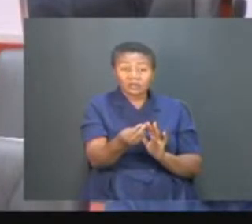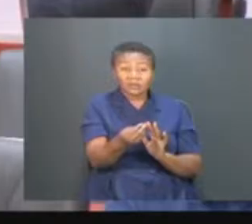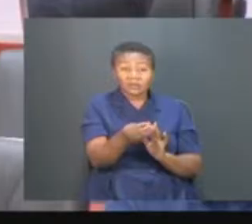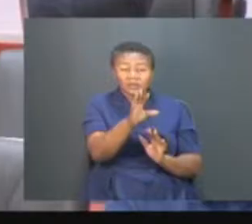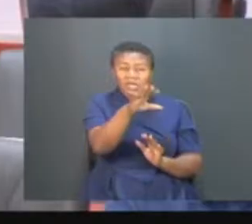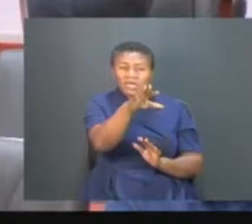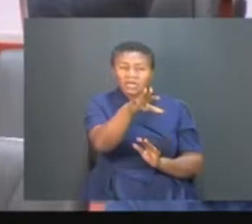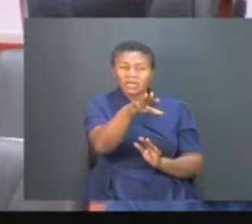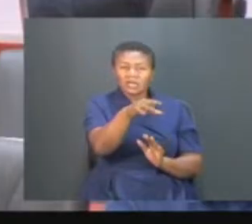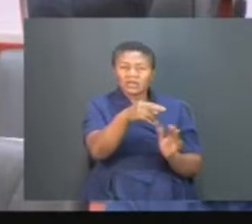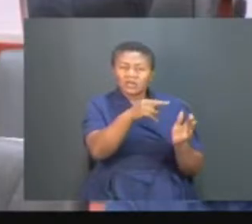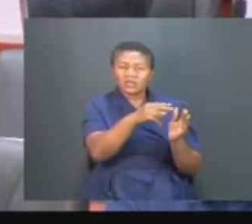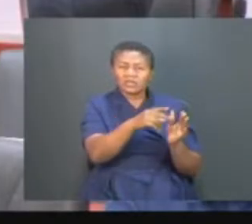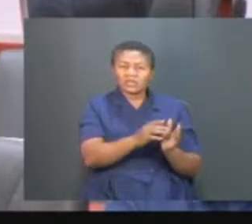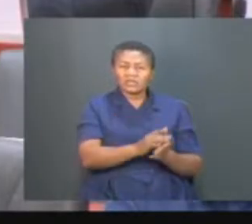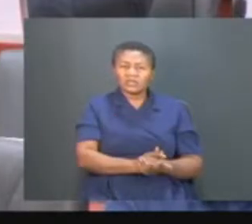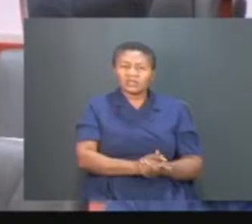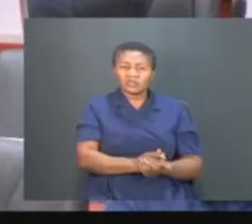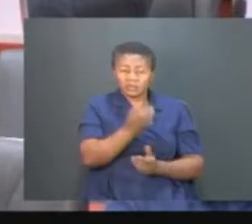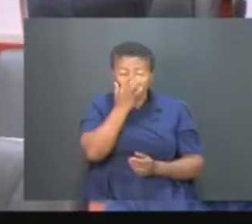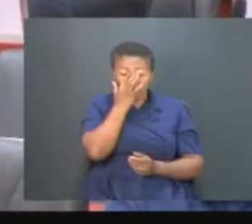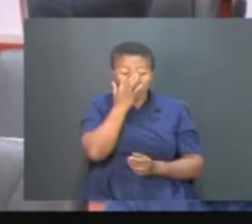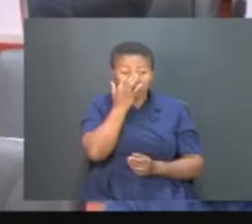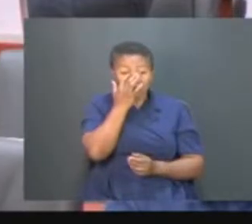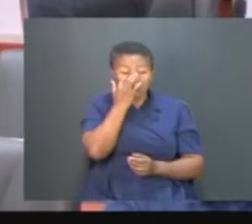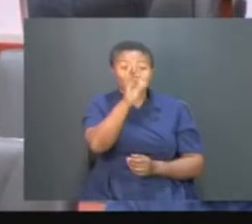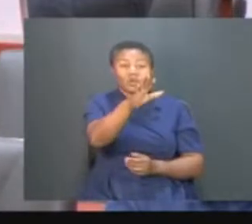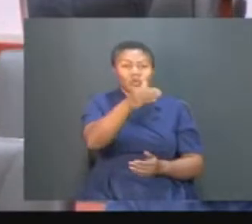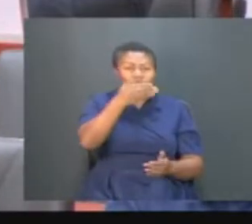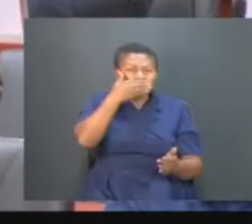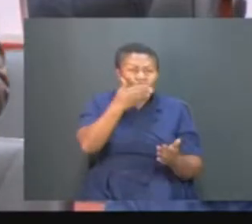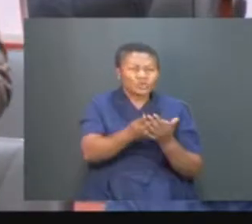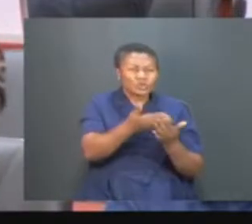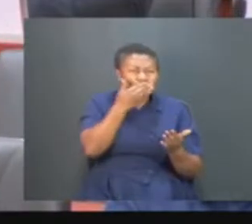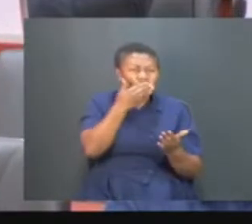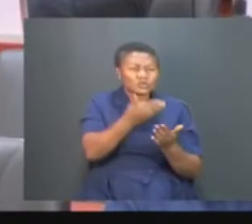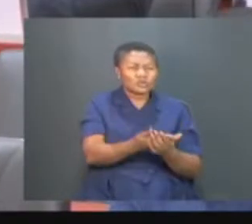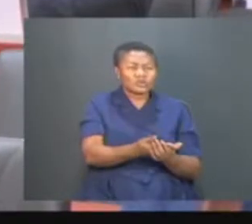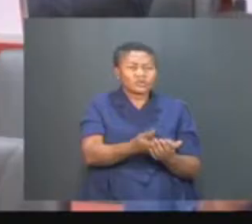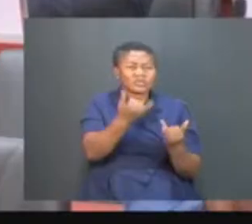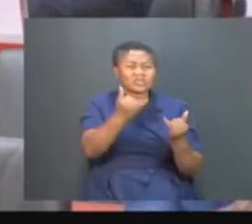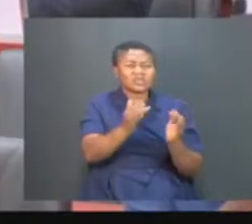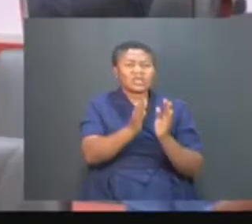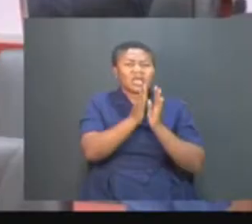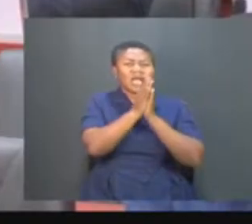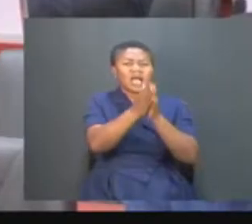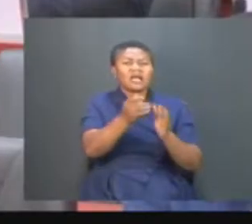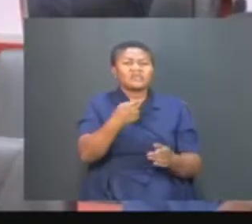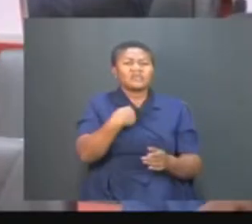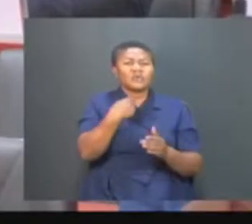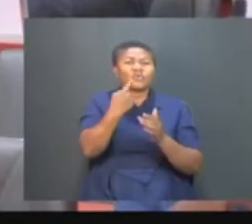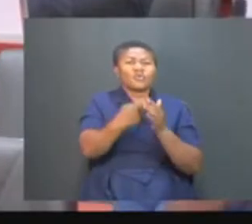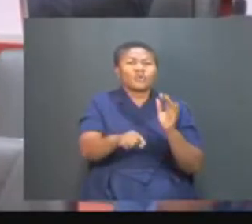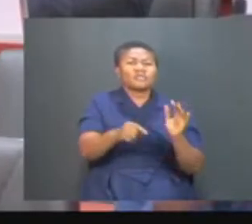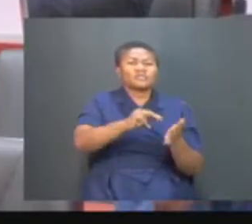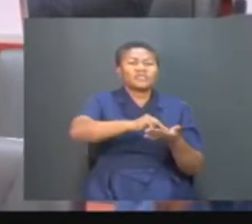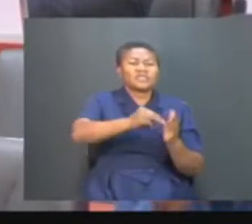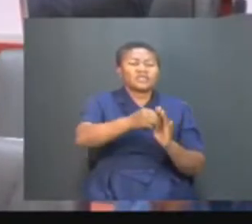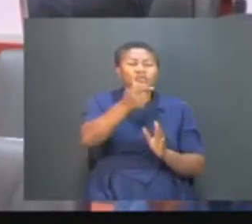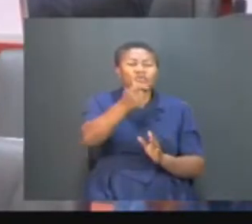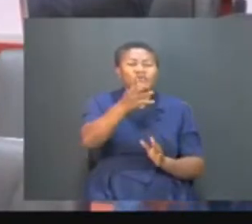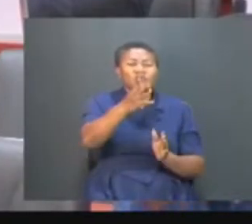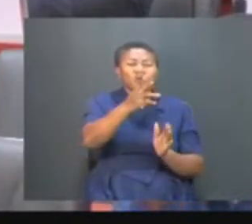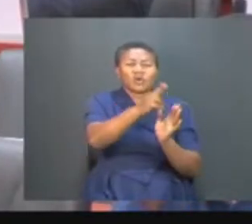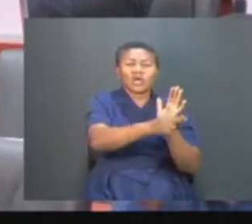take you to. Okay, very good. He's now asking me to tell him what 24-hour economy is. Honorable